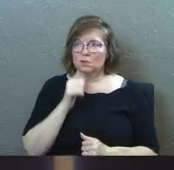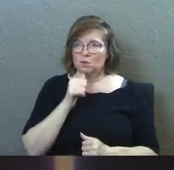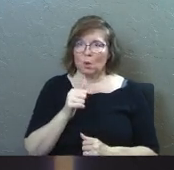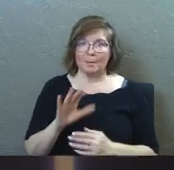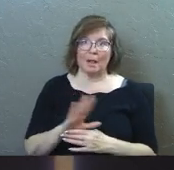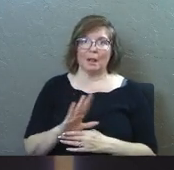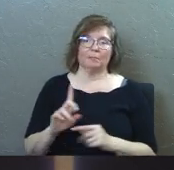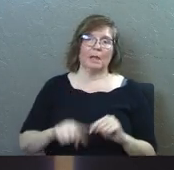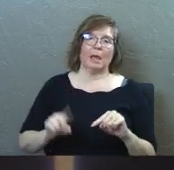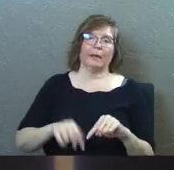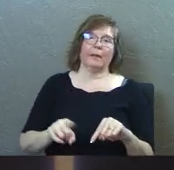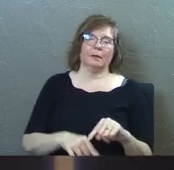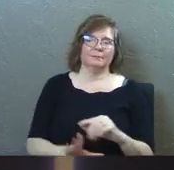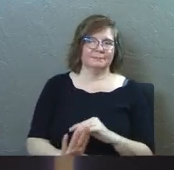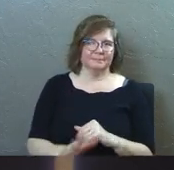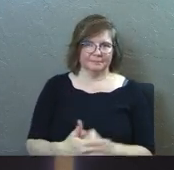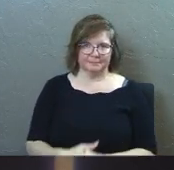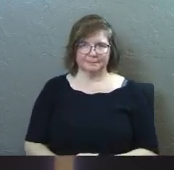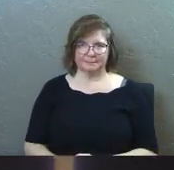be too busy.